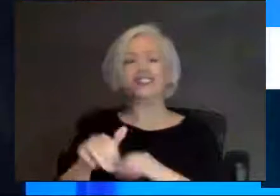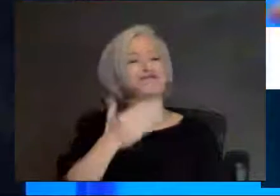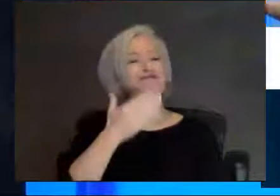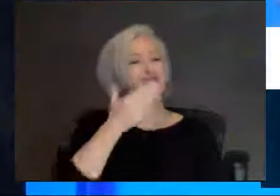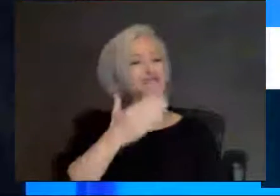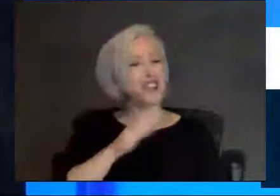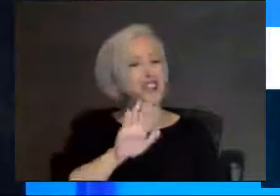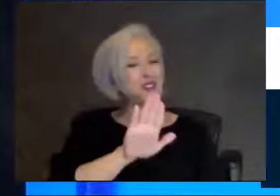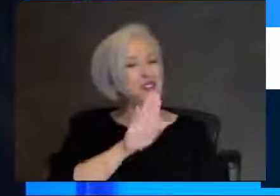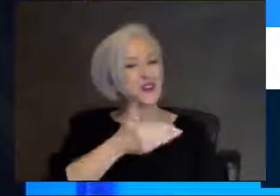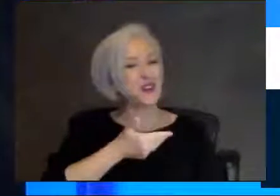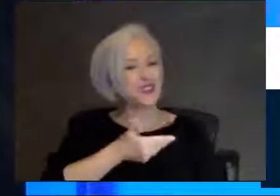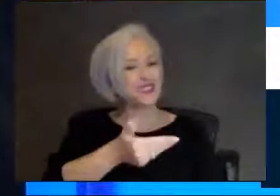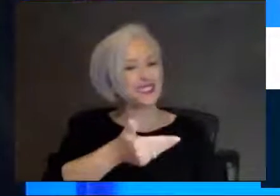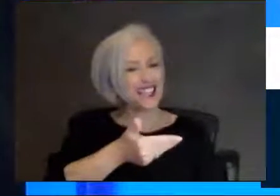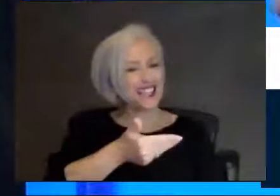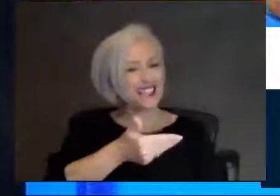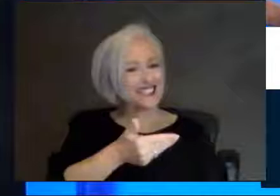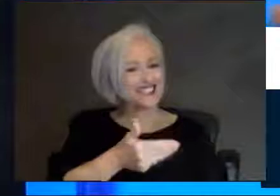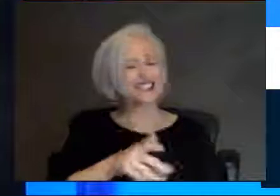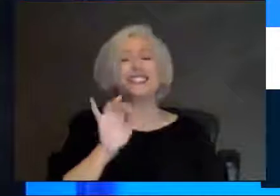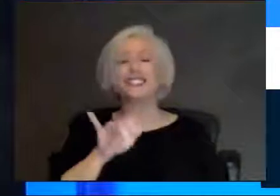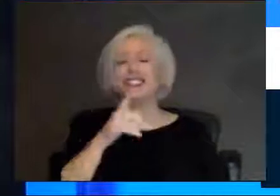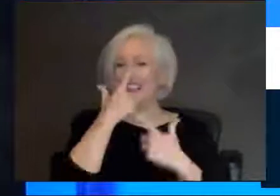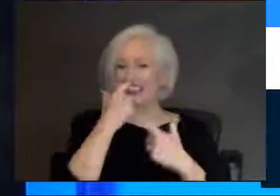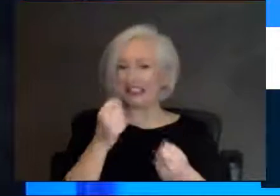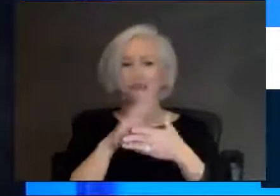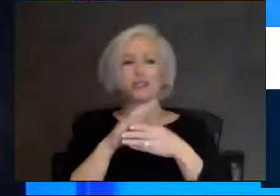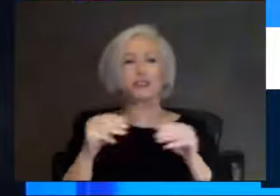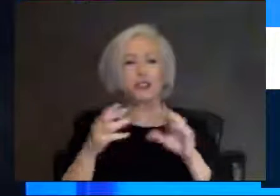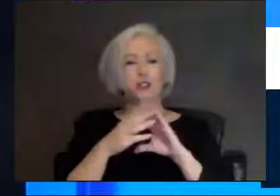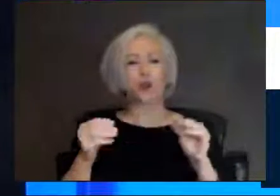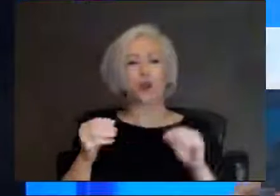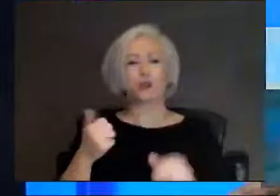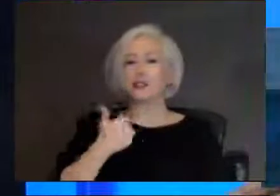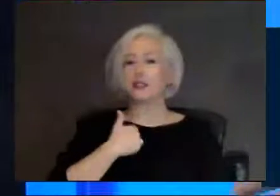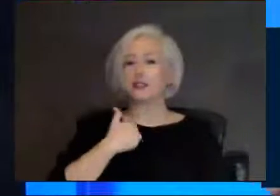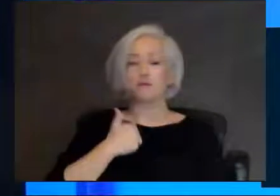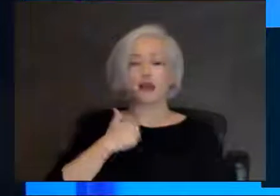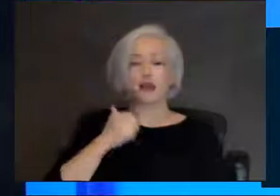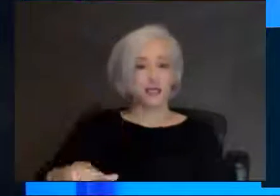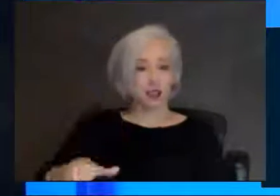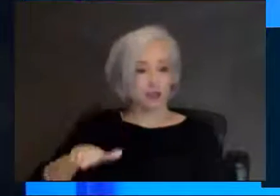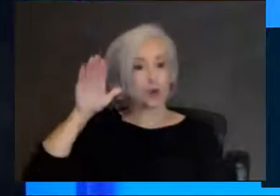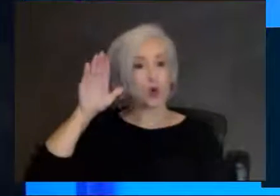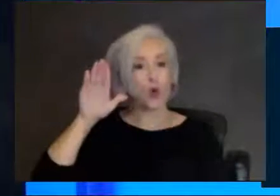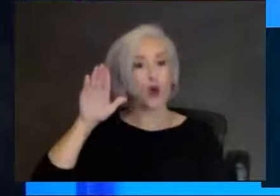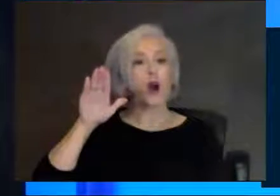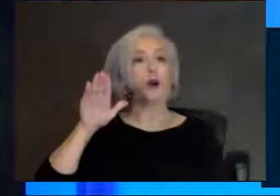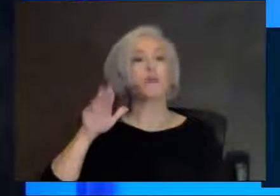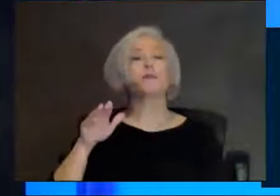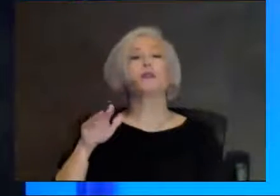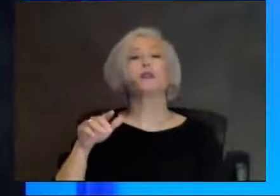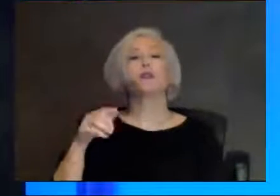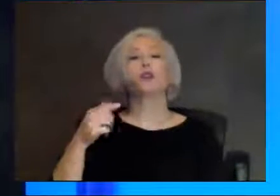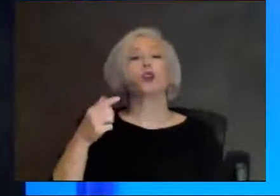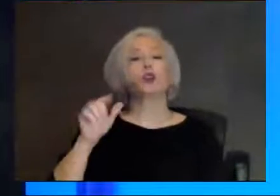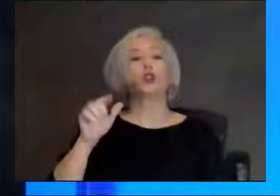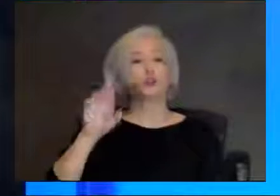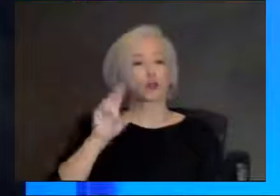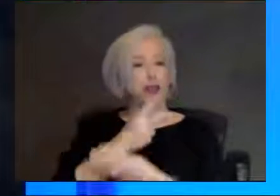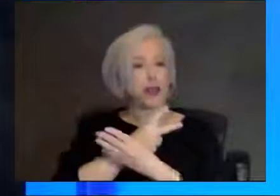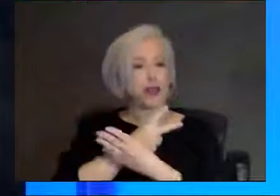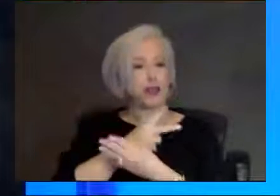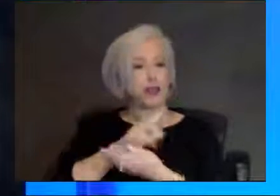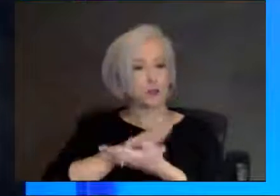so it was an interesting story. So when I was growing up and doing my grad school, my dad and mom always tell me I'm having headache,